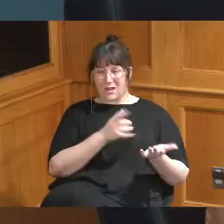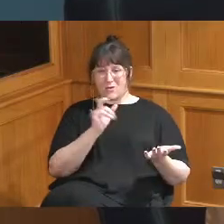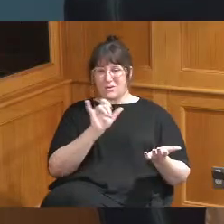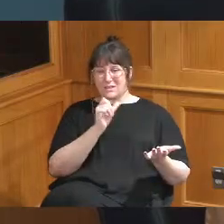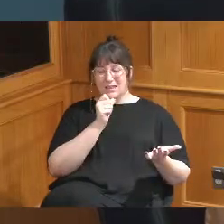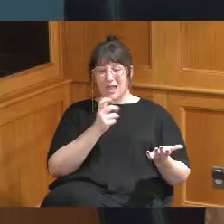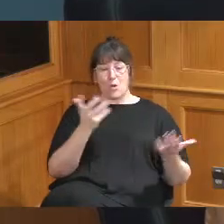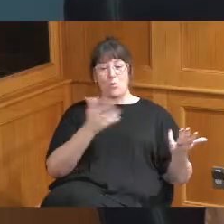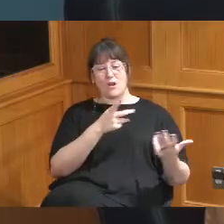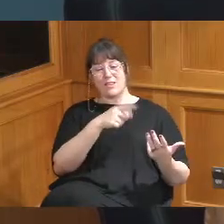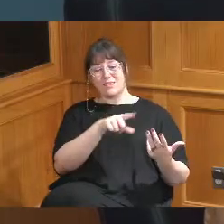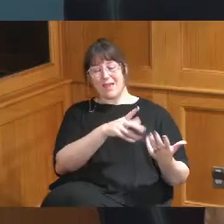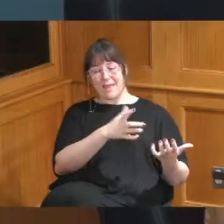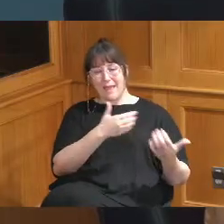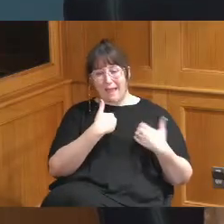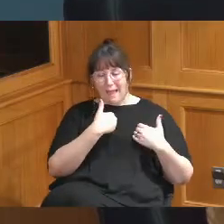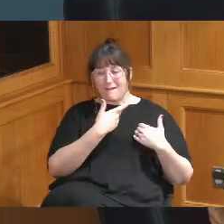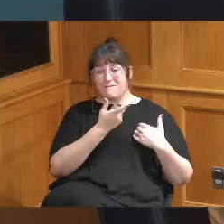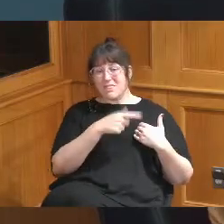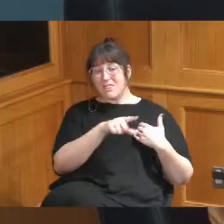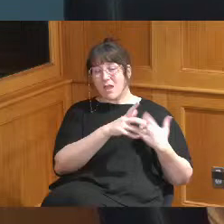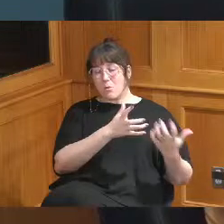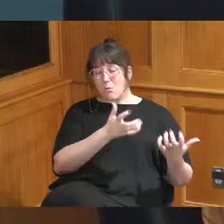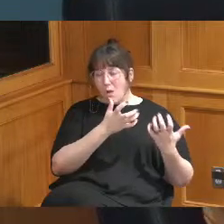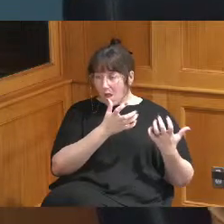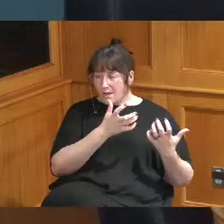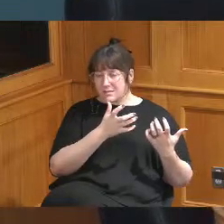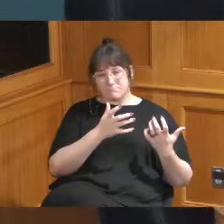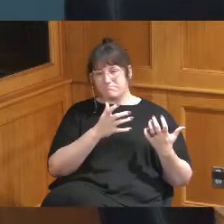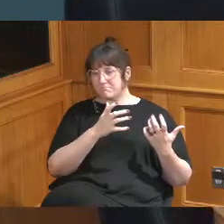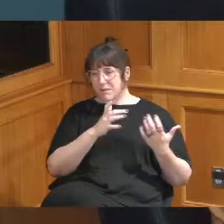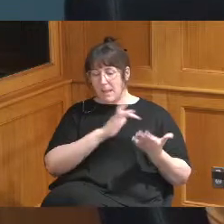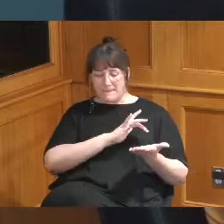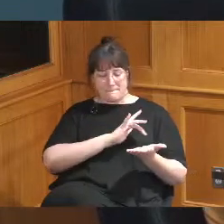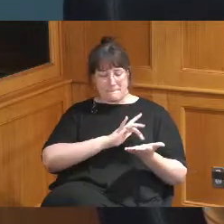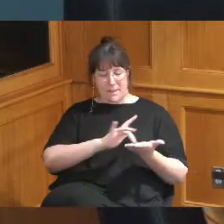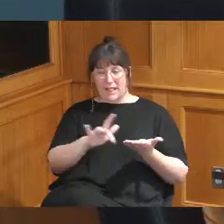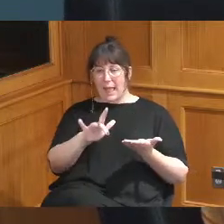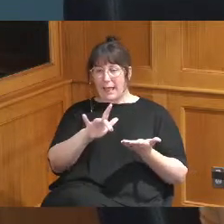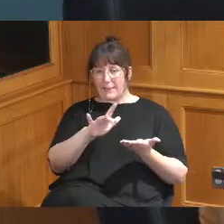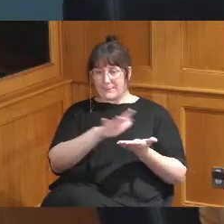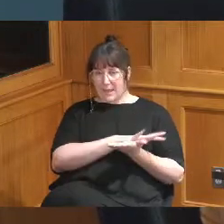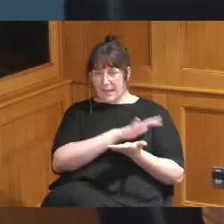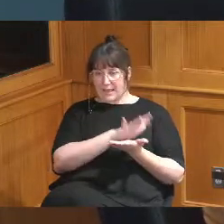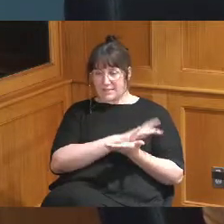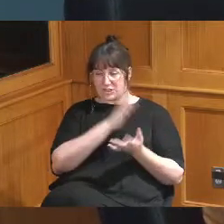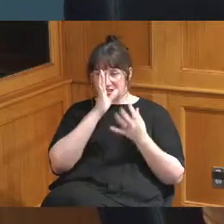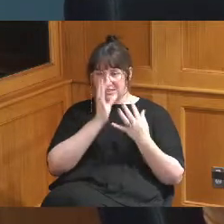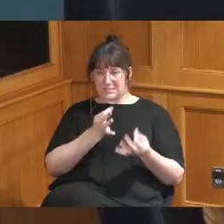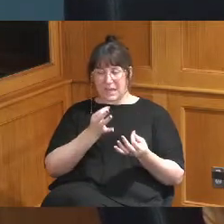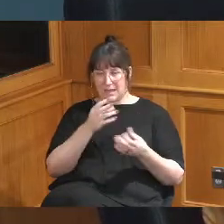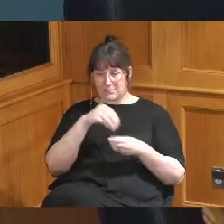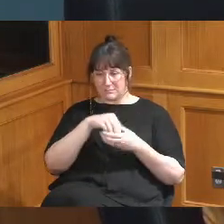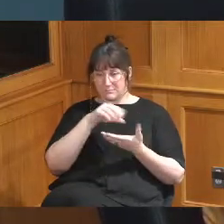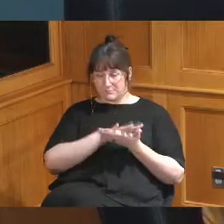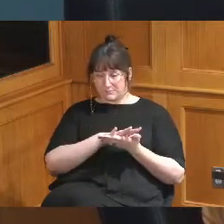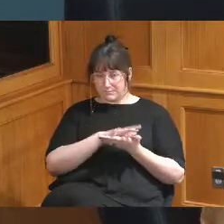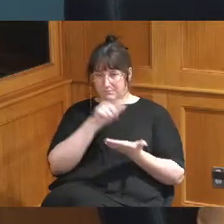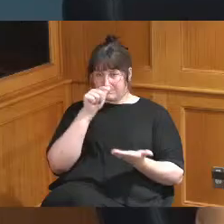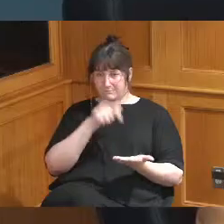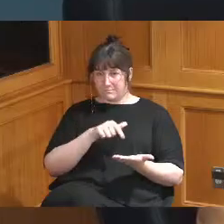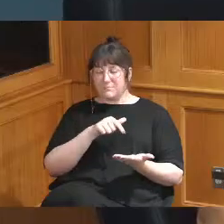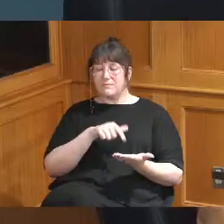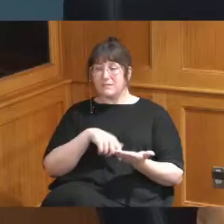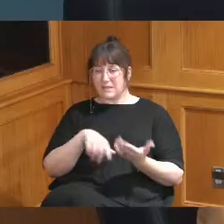have? What do they want? But rather, let's start with a blank page and just determine what should be in this lease. And it's the